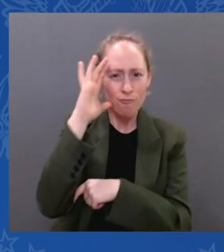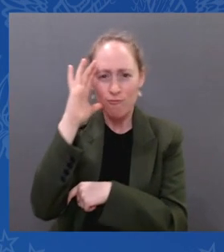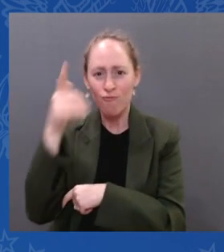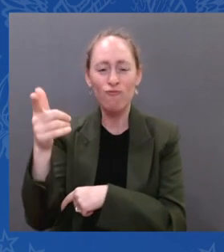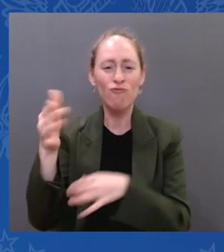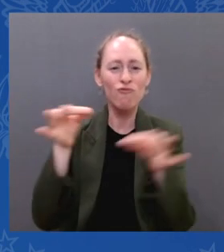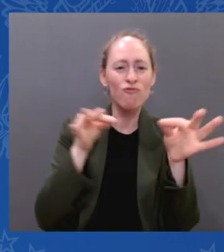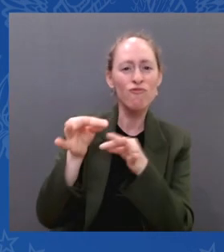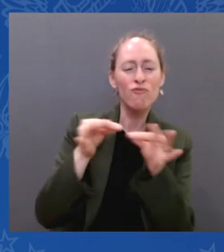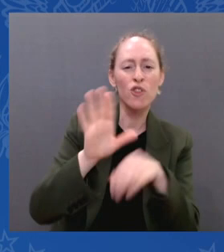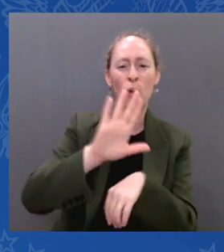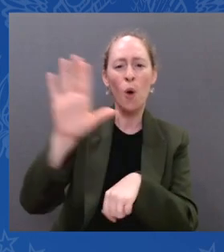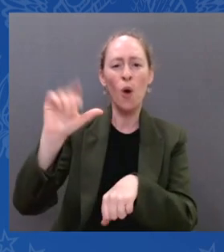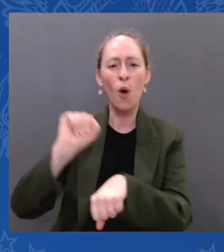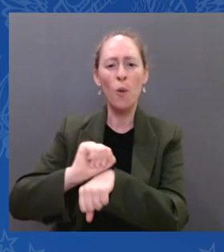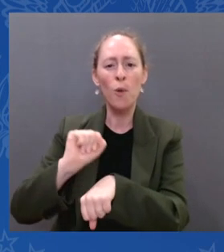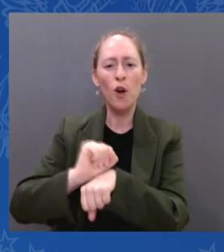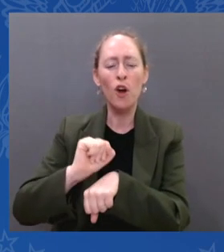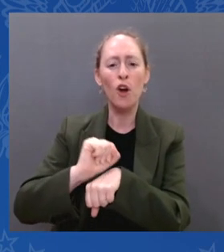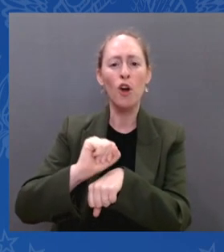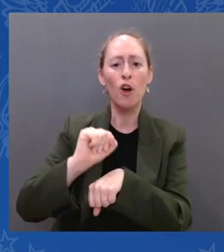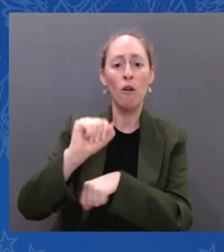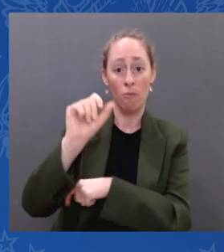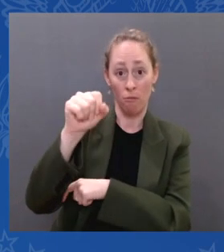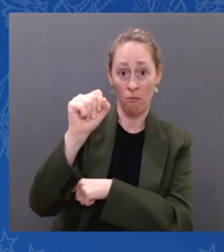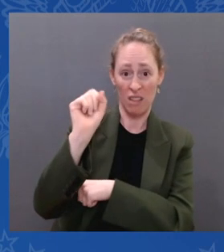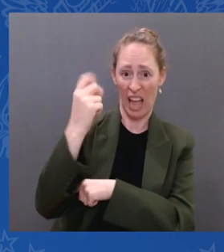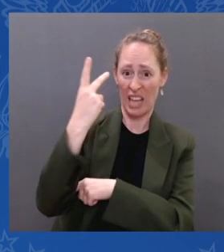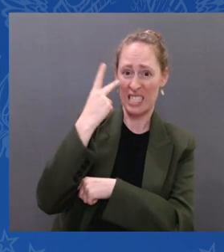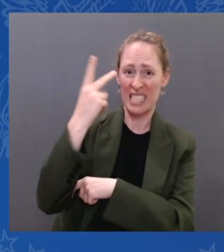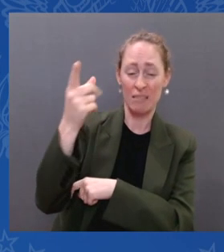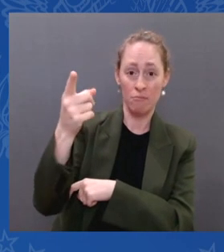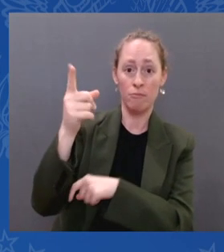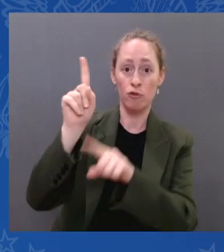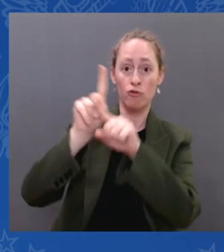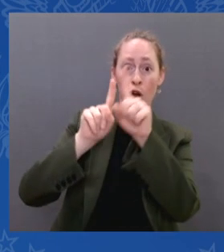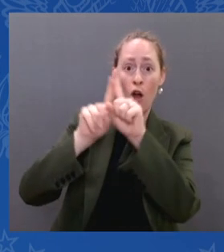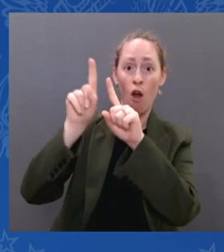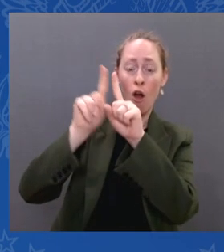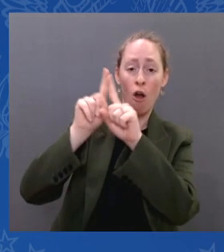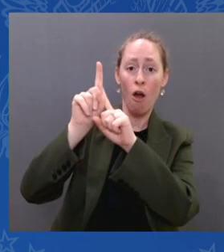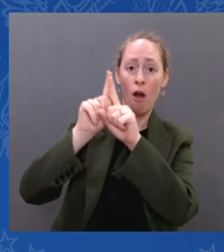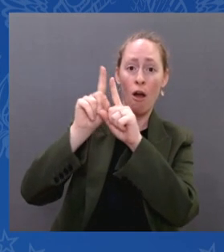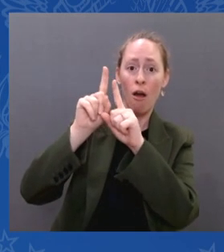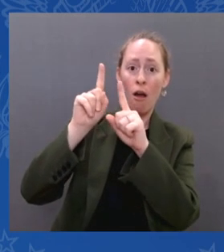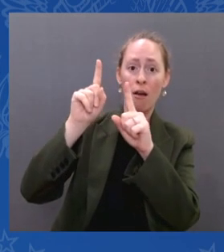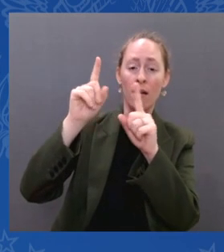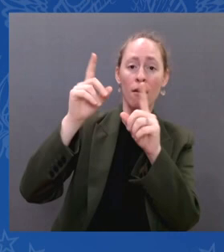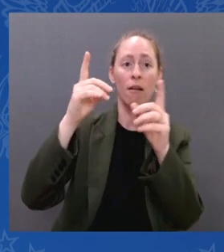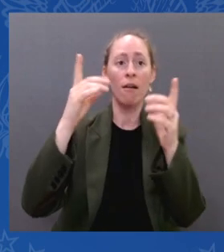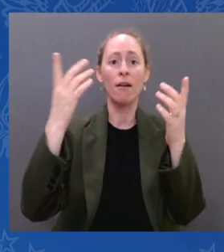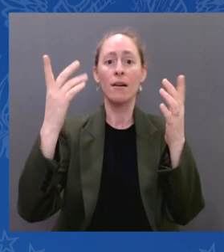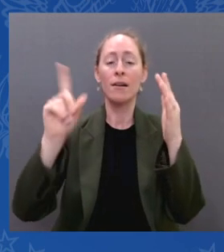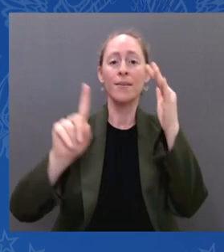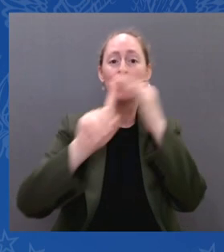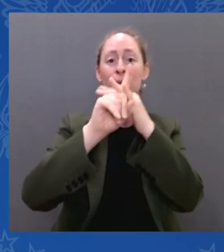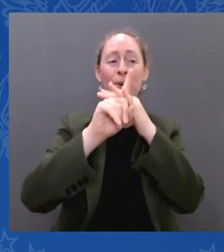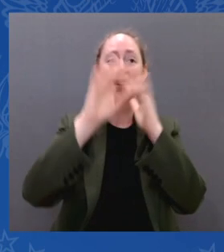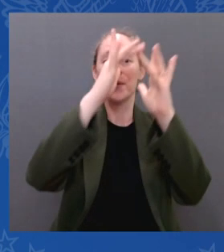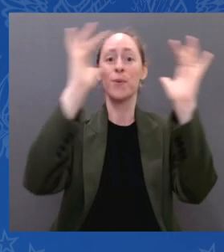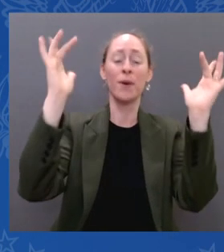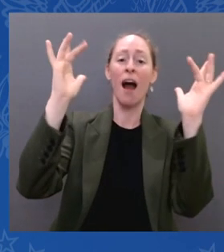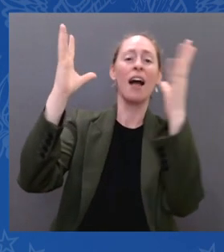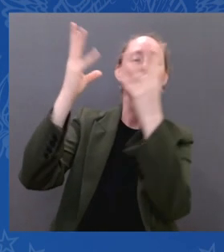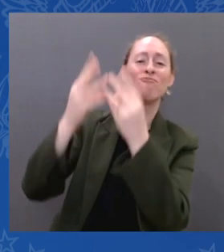die. Light from the oldest galaxies, the oldest documented light in the history of the universe, from over